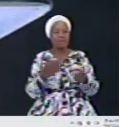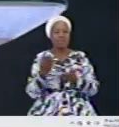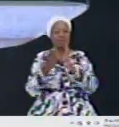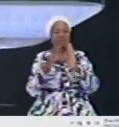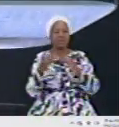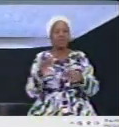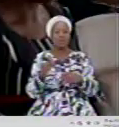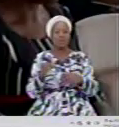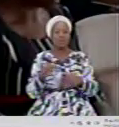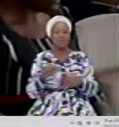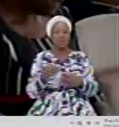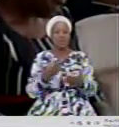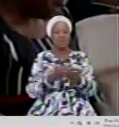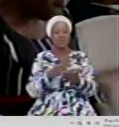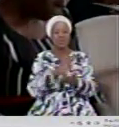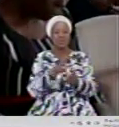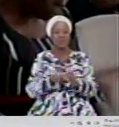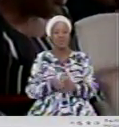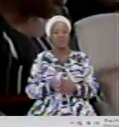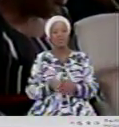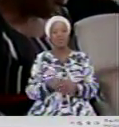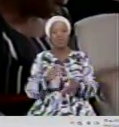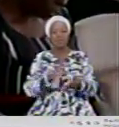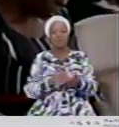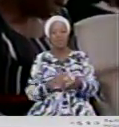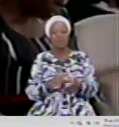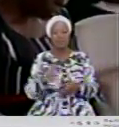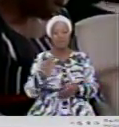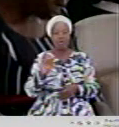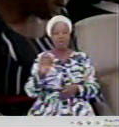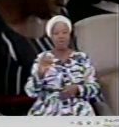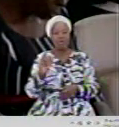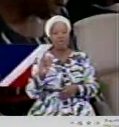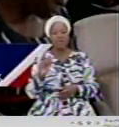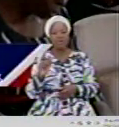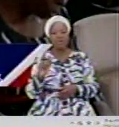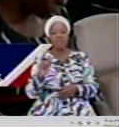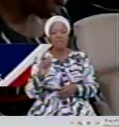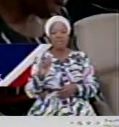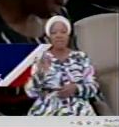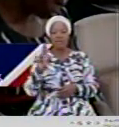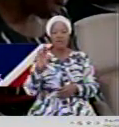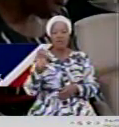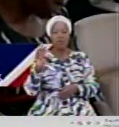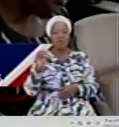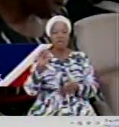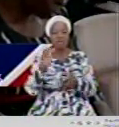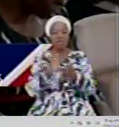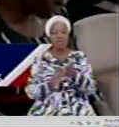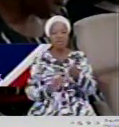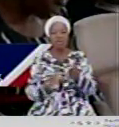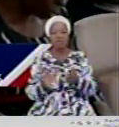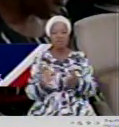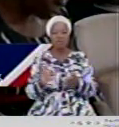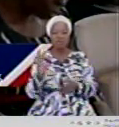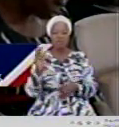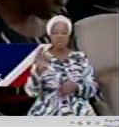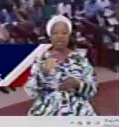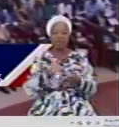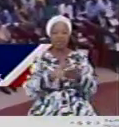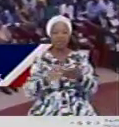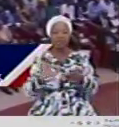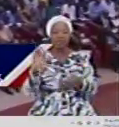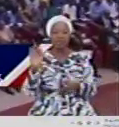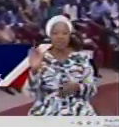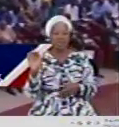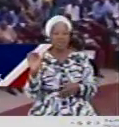at chapter 16 of Romans. I'm reading from verse 19. Chapter 16 of Romans, verse 19.